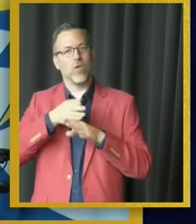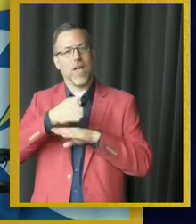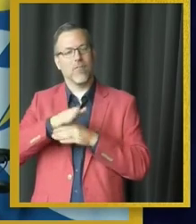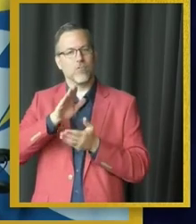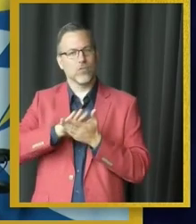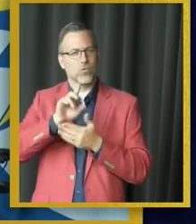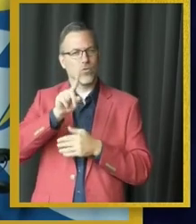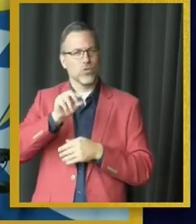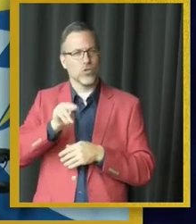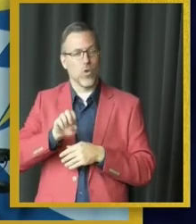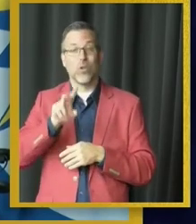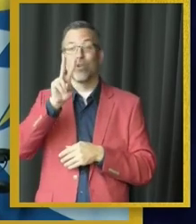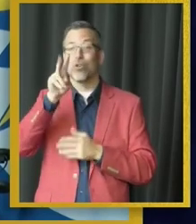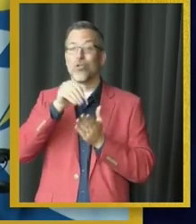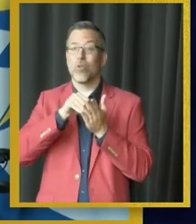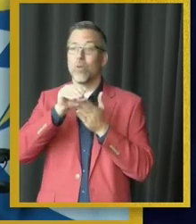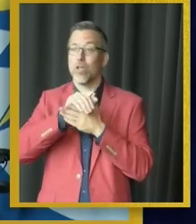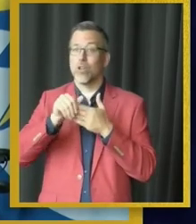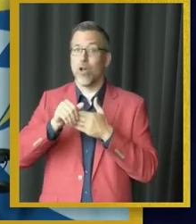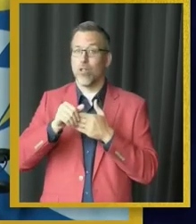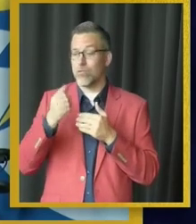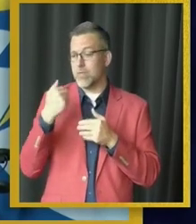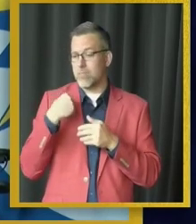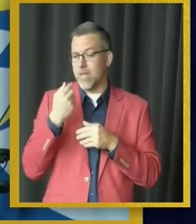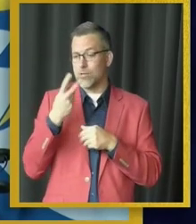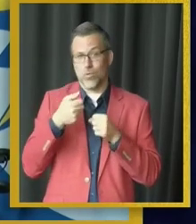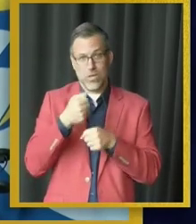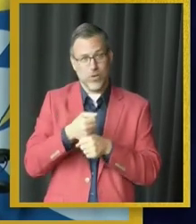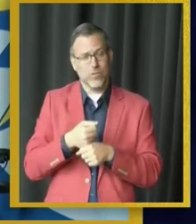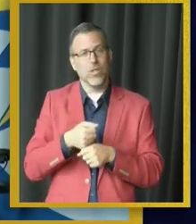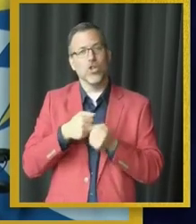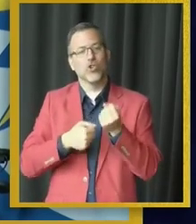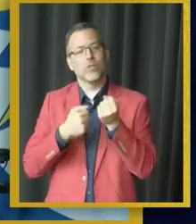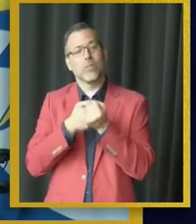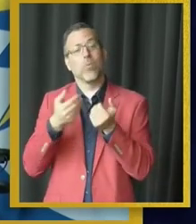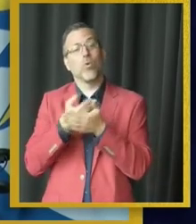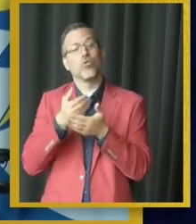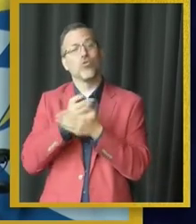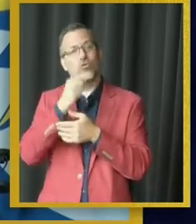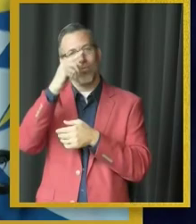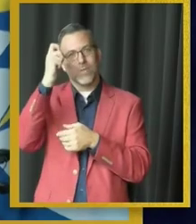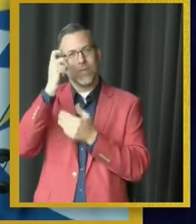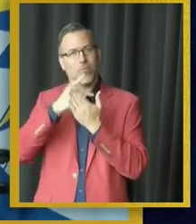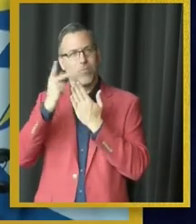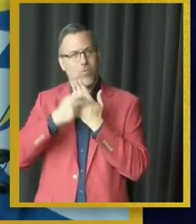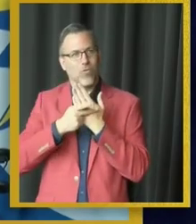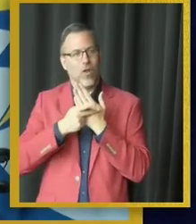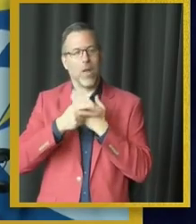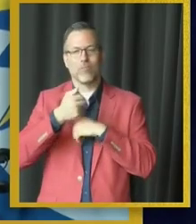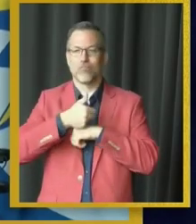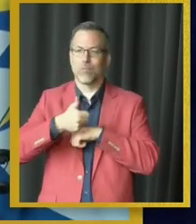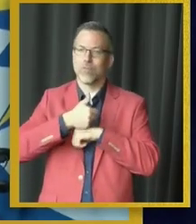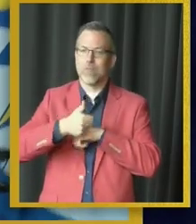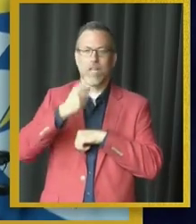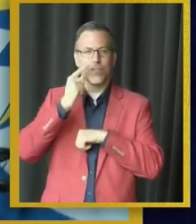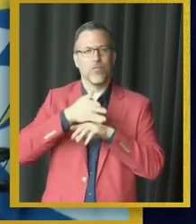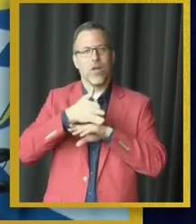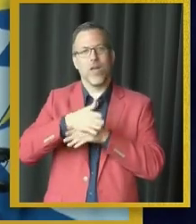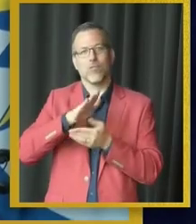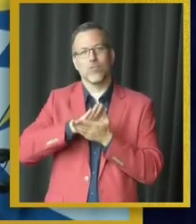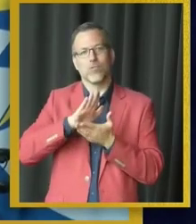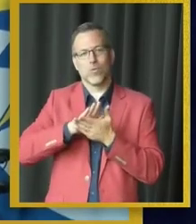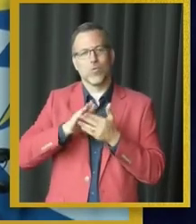NAZA, by $2 million over the past years to support new summer programming and transportation to after-school